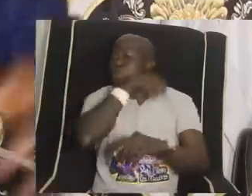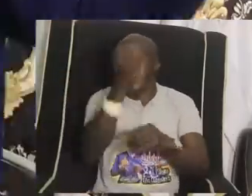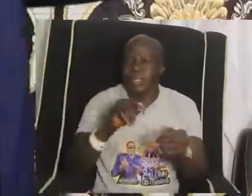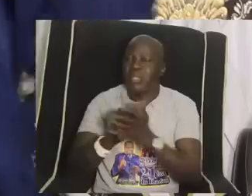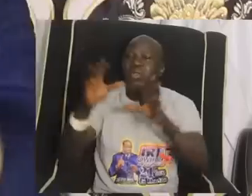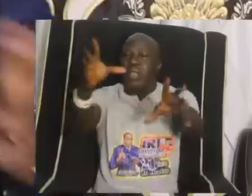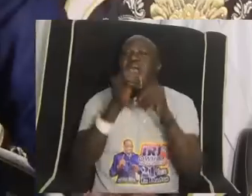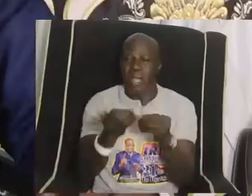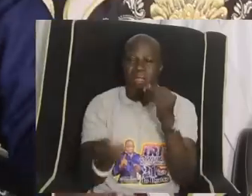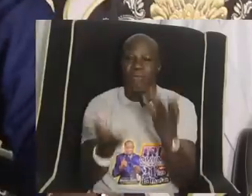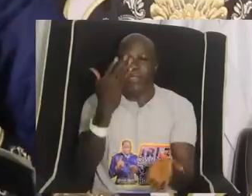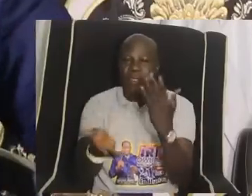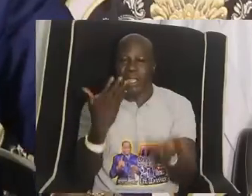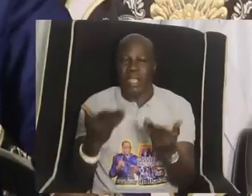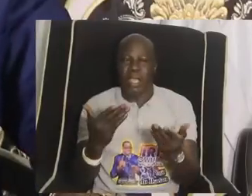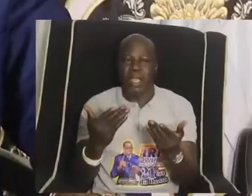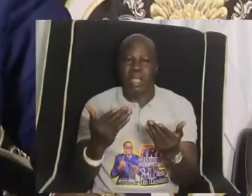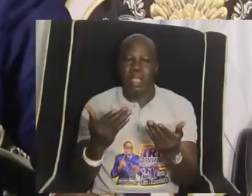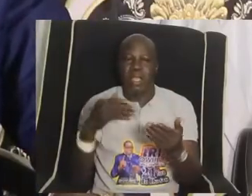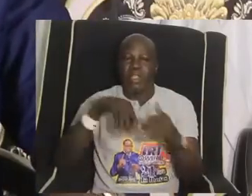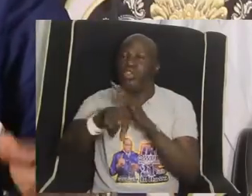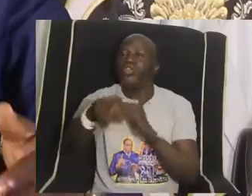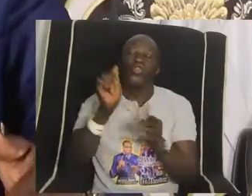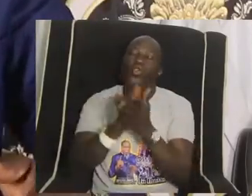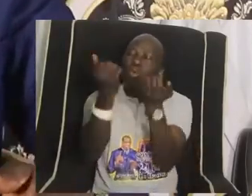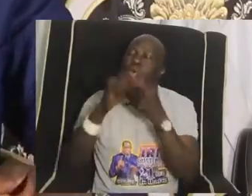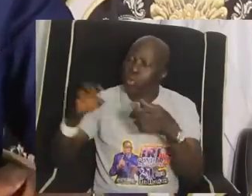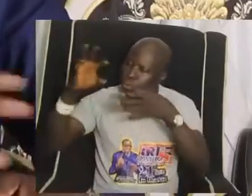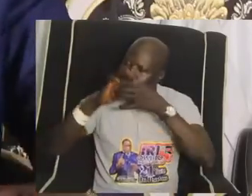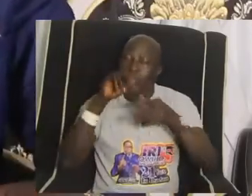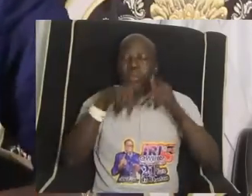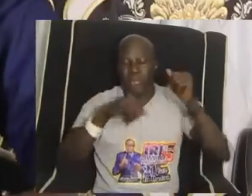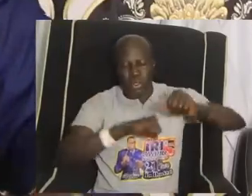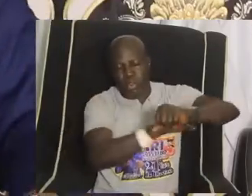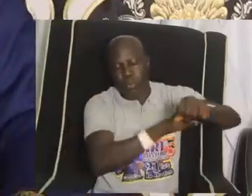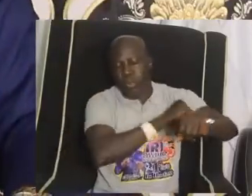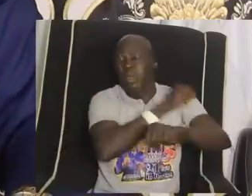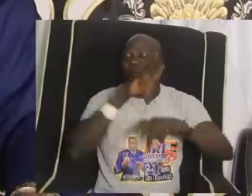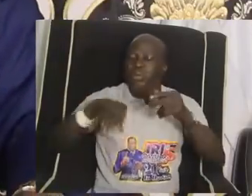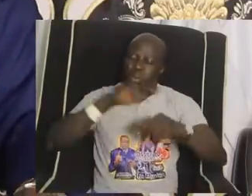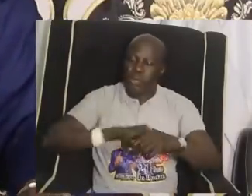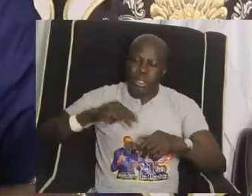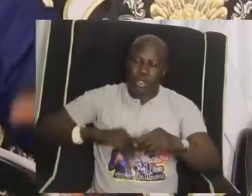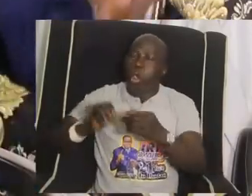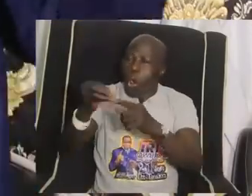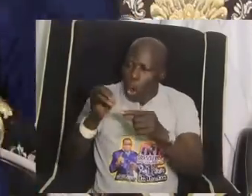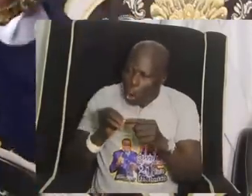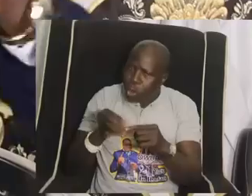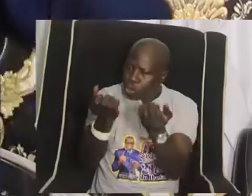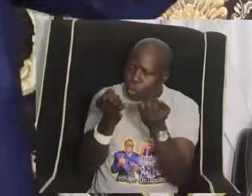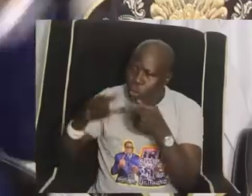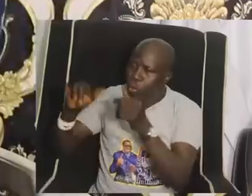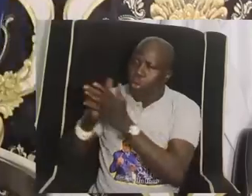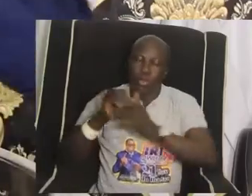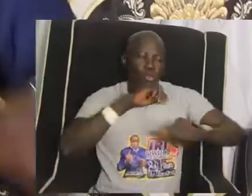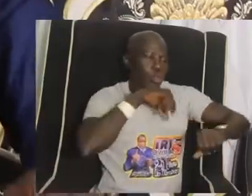Delay. I authorize fire the church. You want to support you want to join the supporter of this ministry. You want to affair